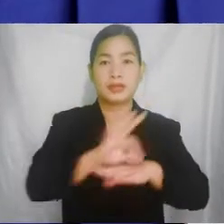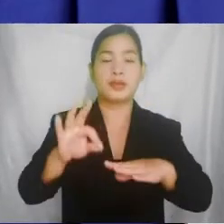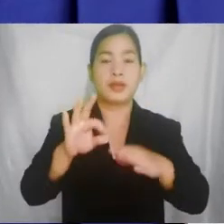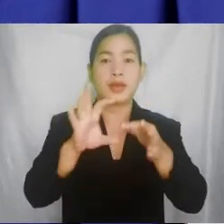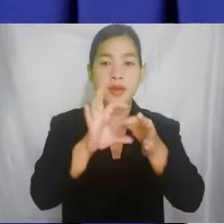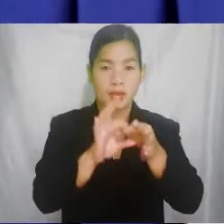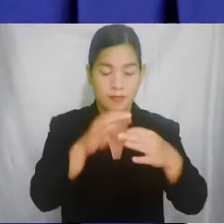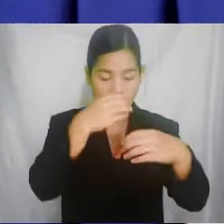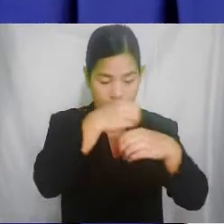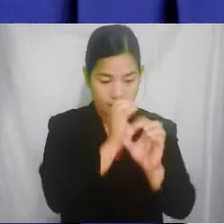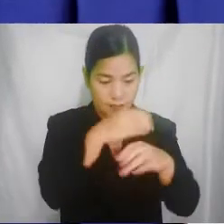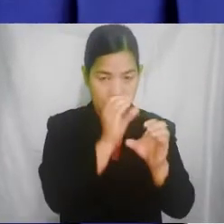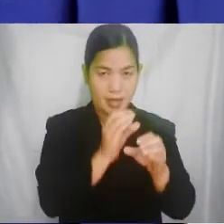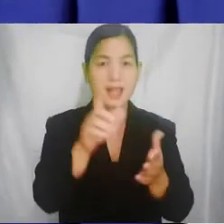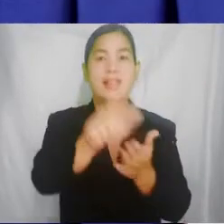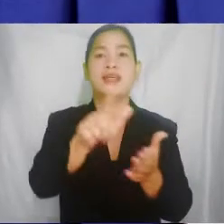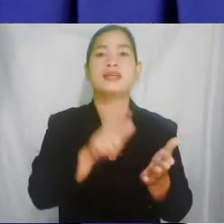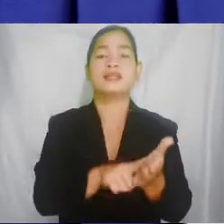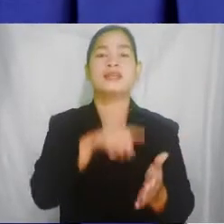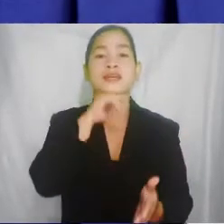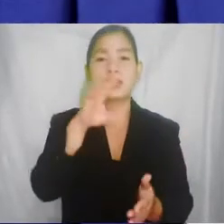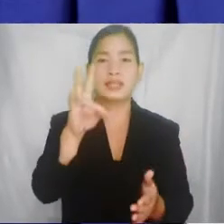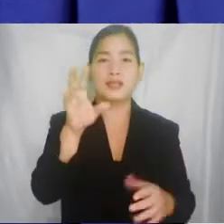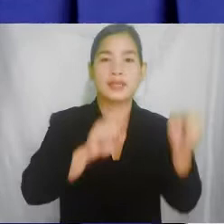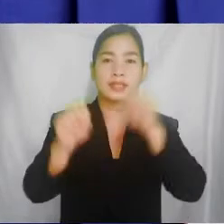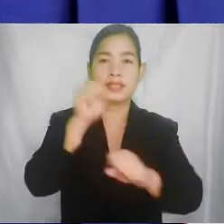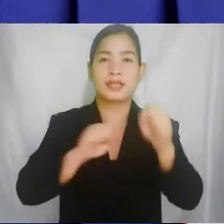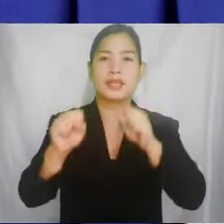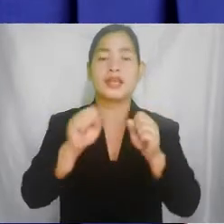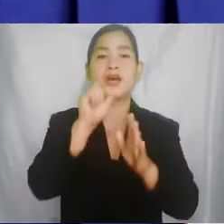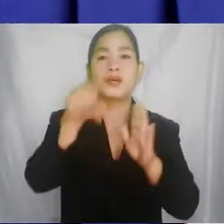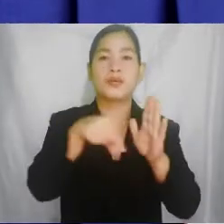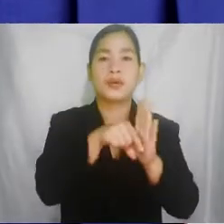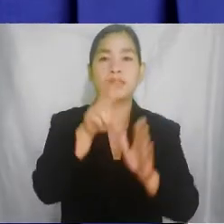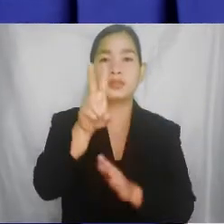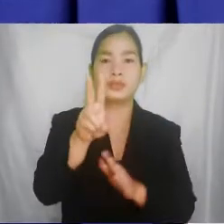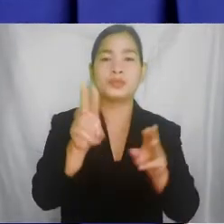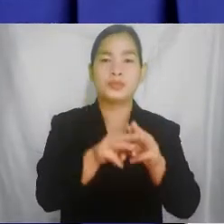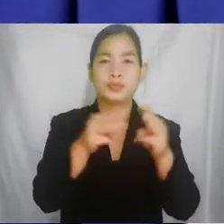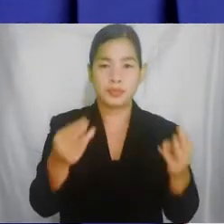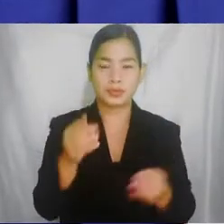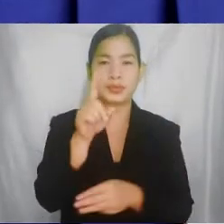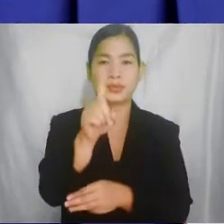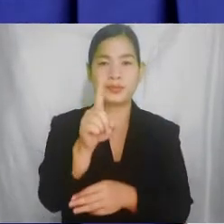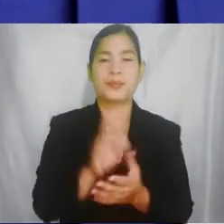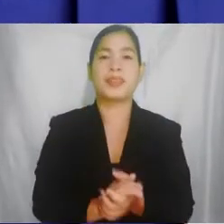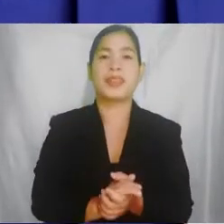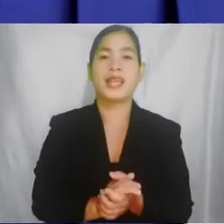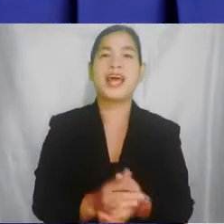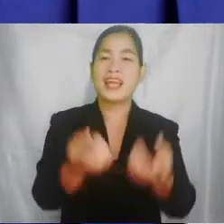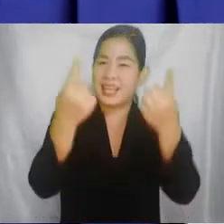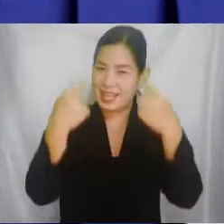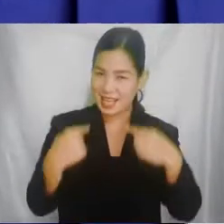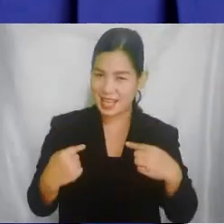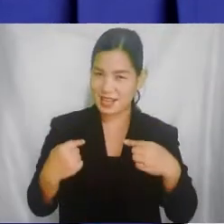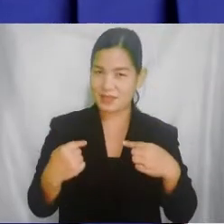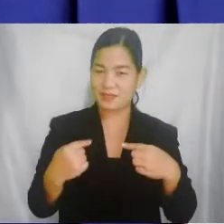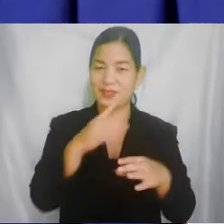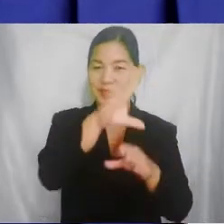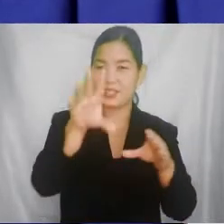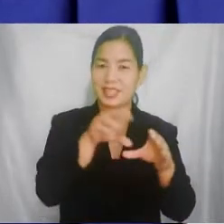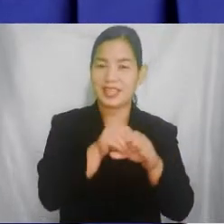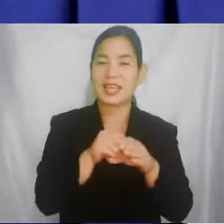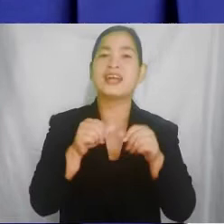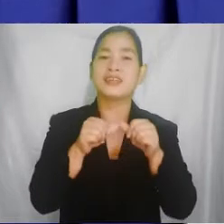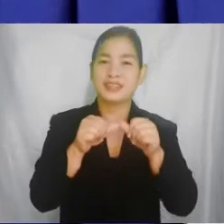microscope, a lesson in Grade 7 Science, Quarter 2, Module 1. Come and join us as we continue